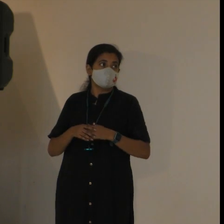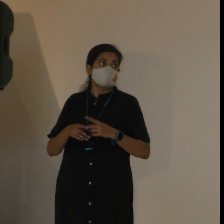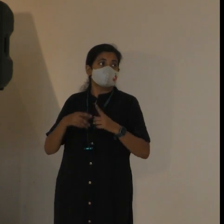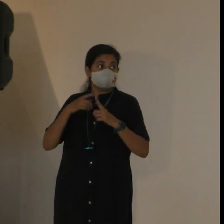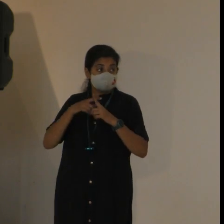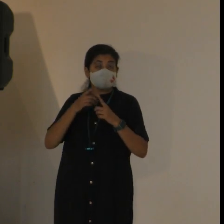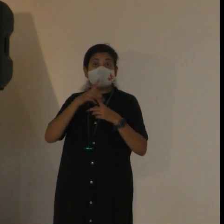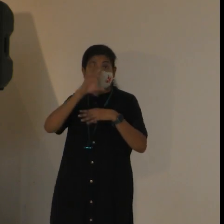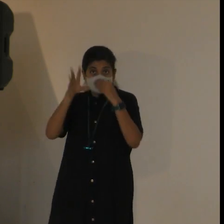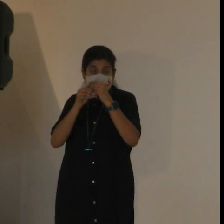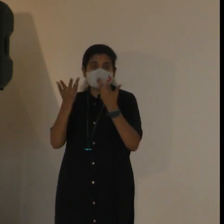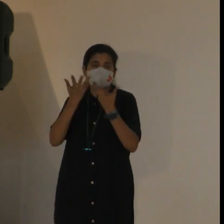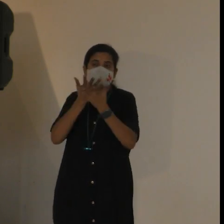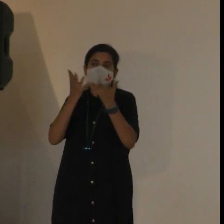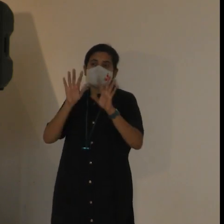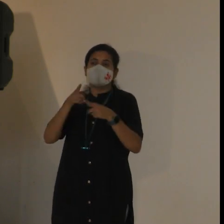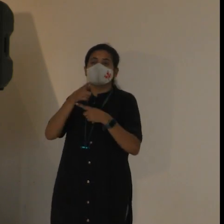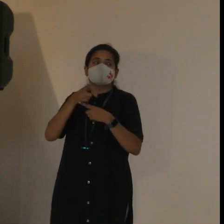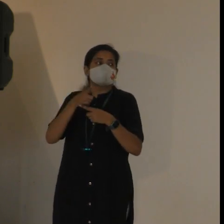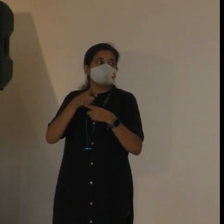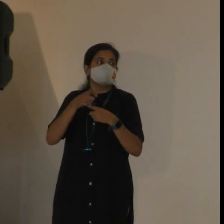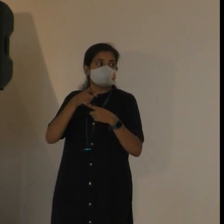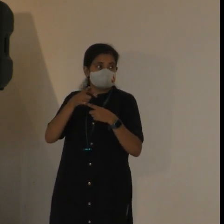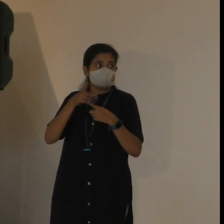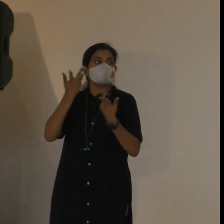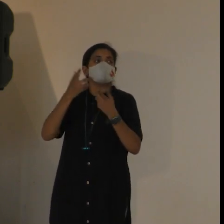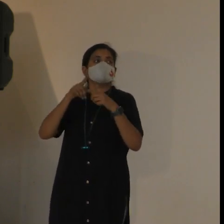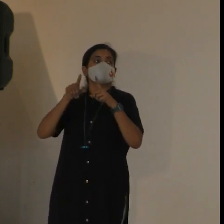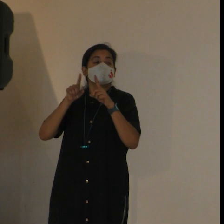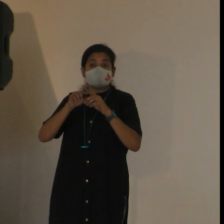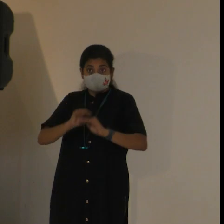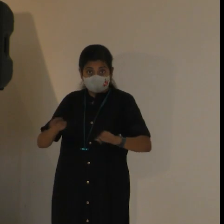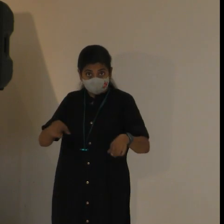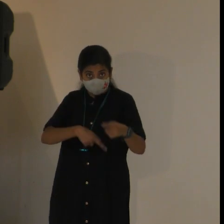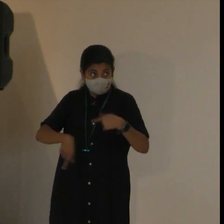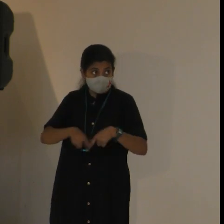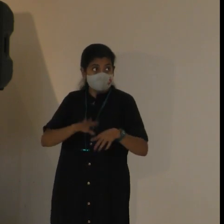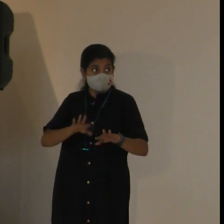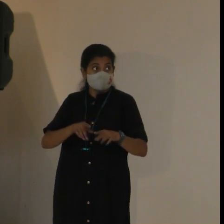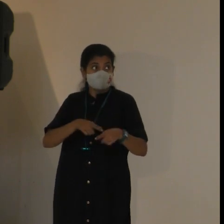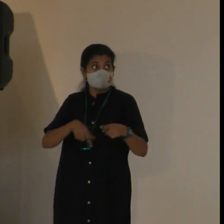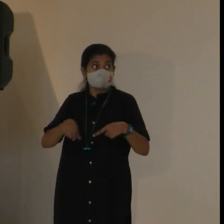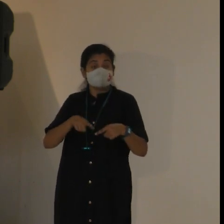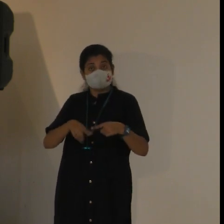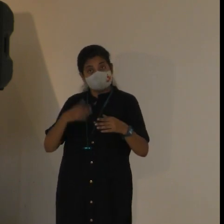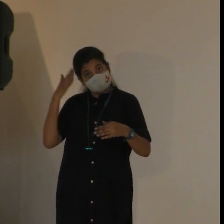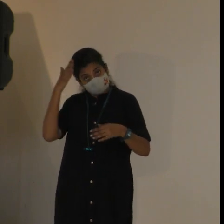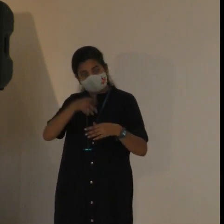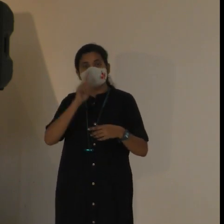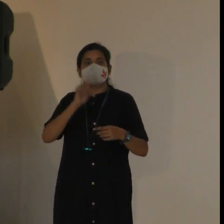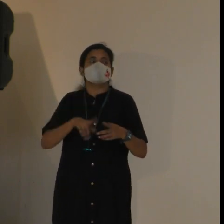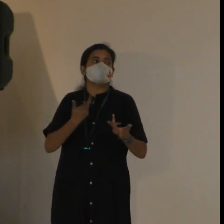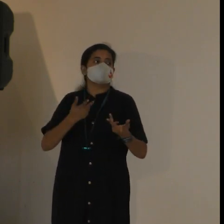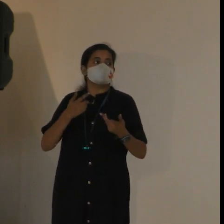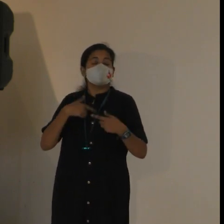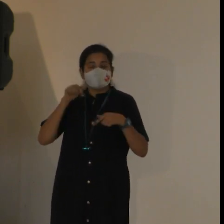there was an additional thing that in St. John's, there was no clearance for children to enter the space yet. So